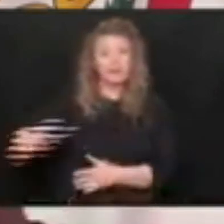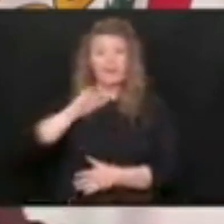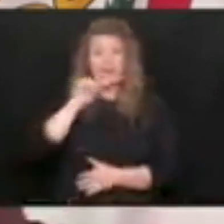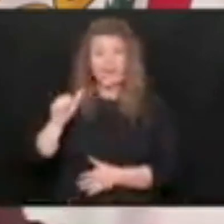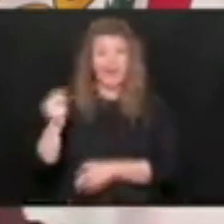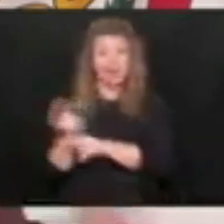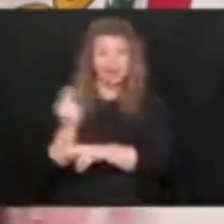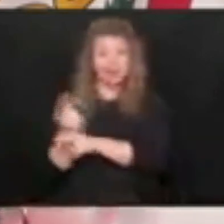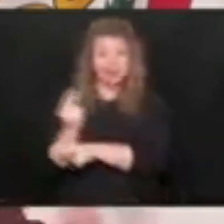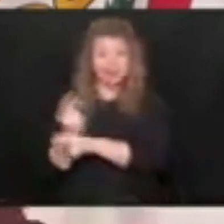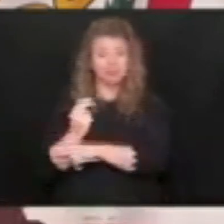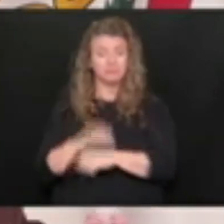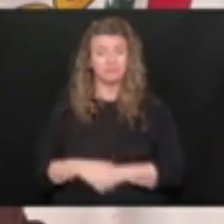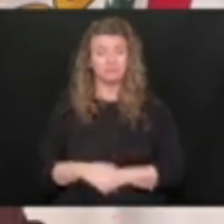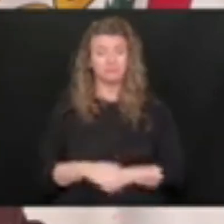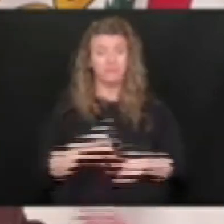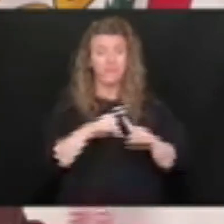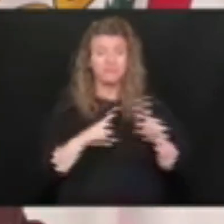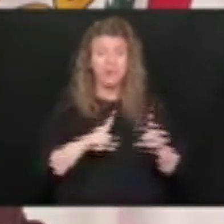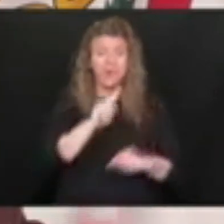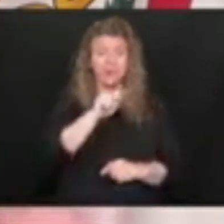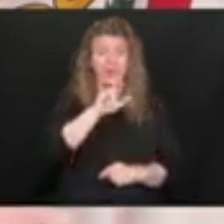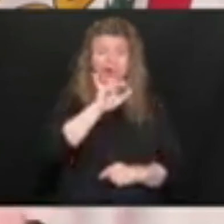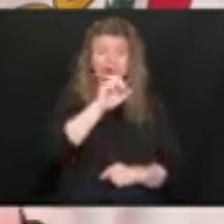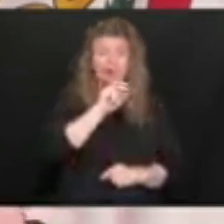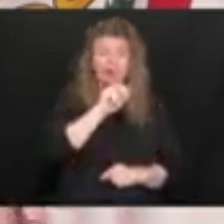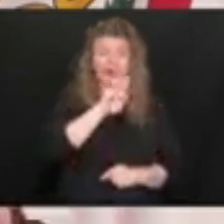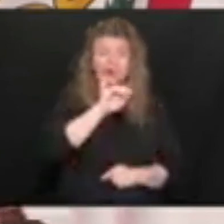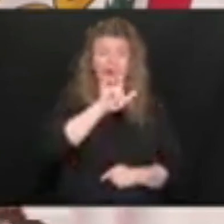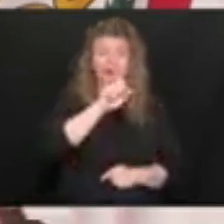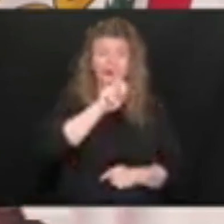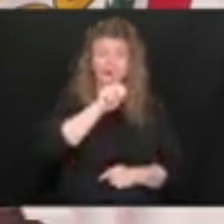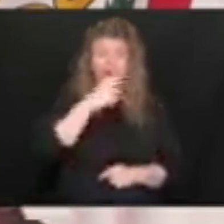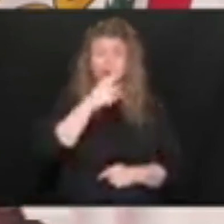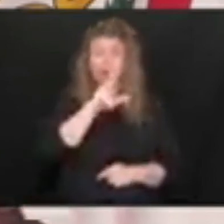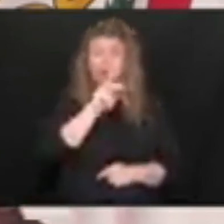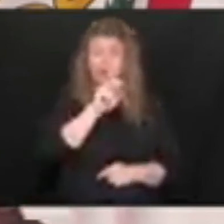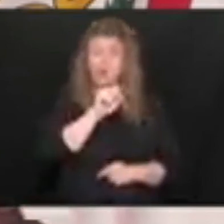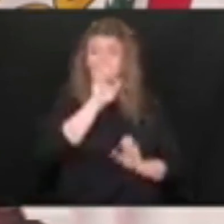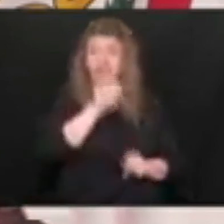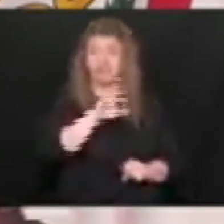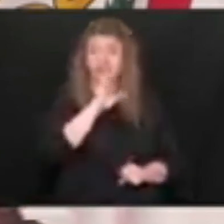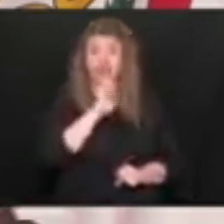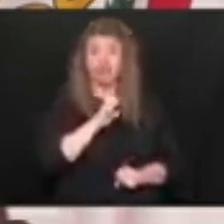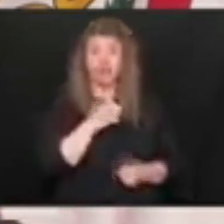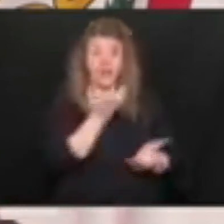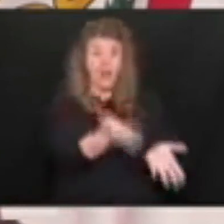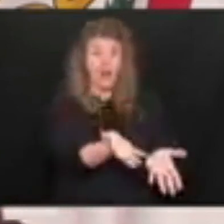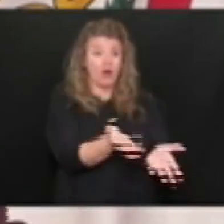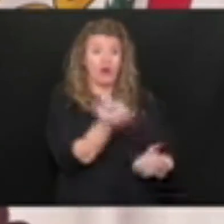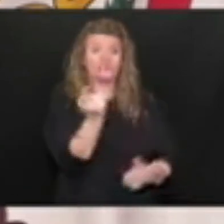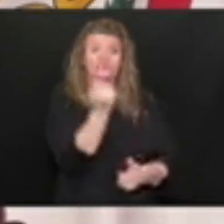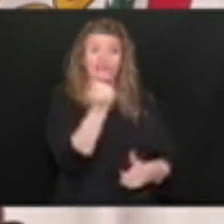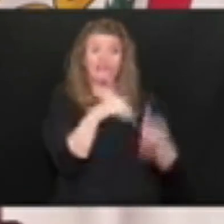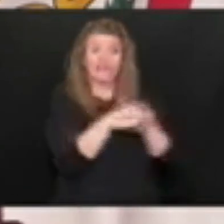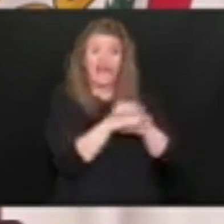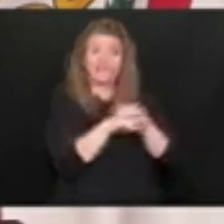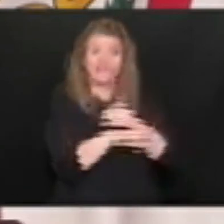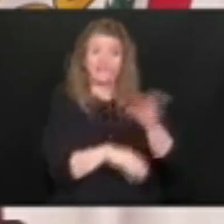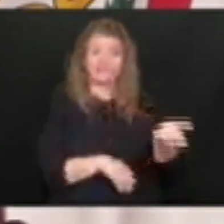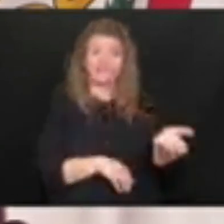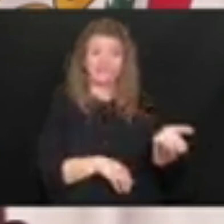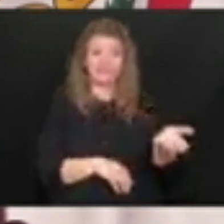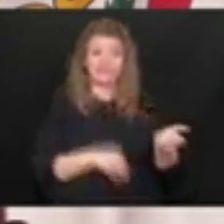extinguished, but 1 trillion billion guns could be lying at somebody's access. And if we loved